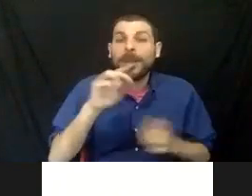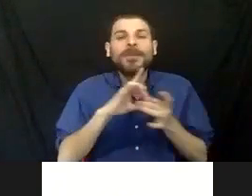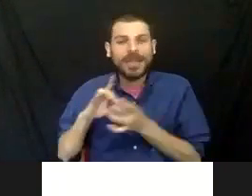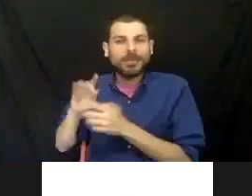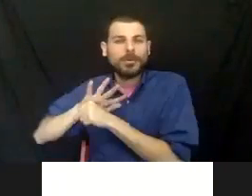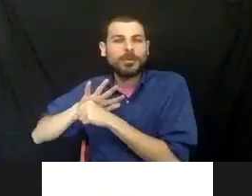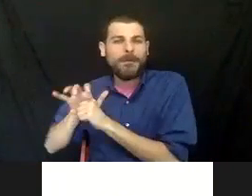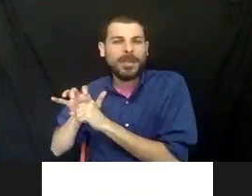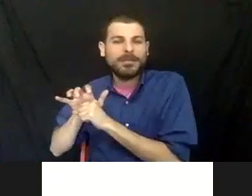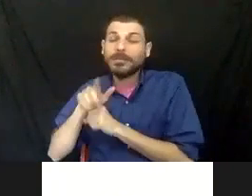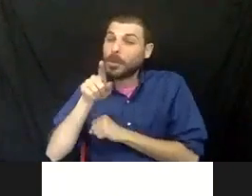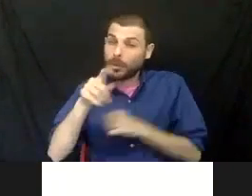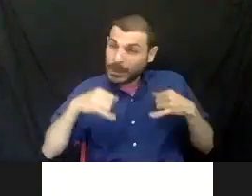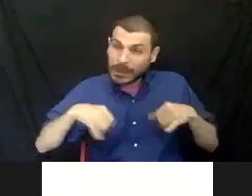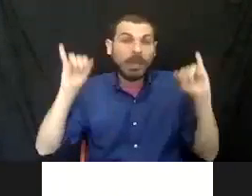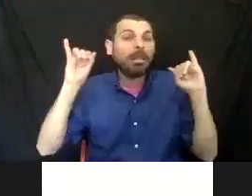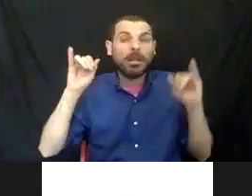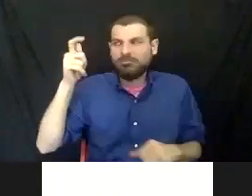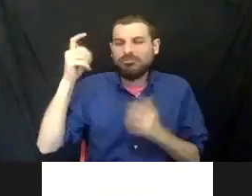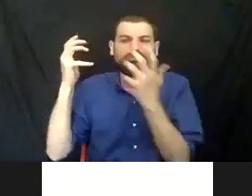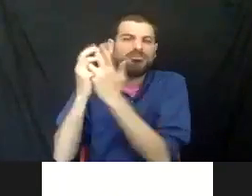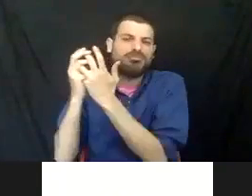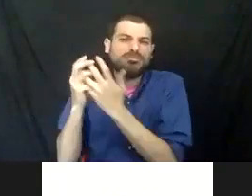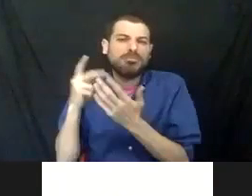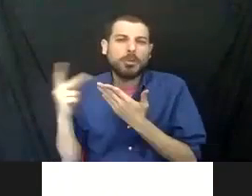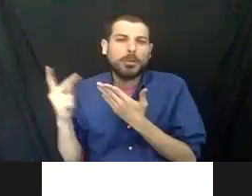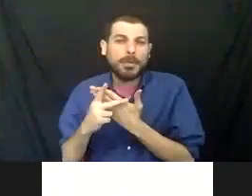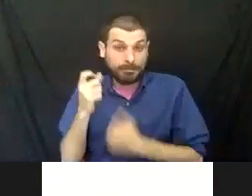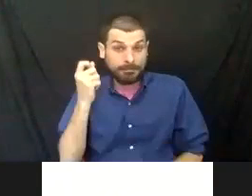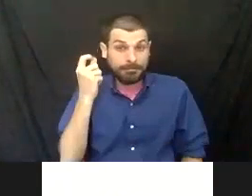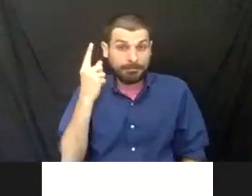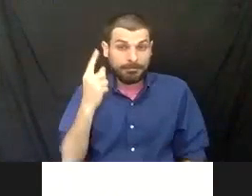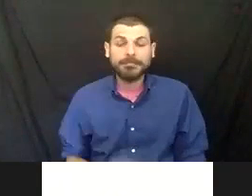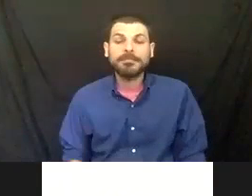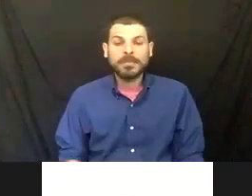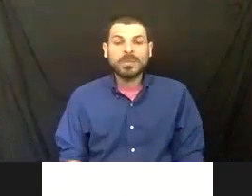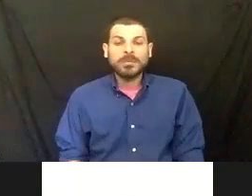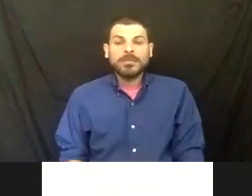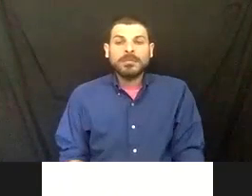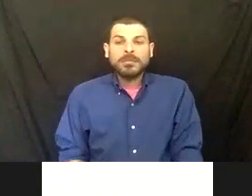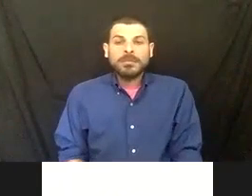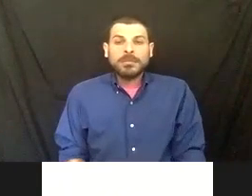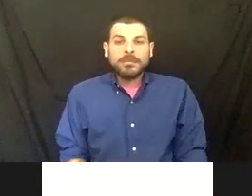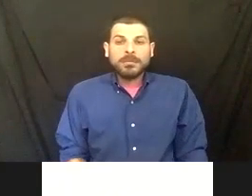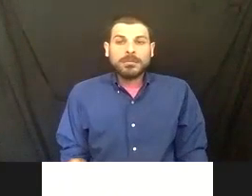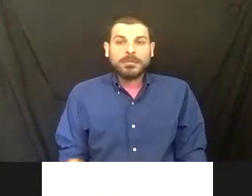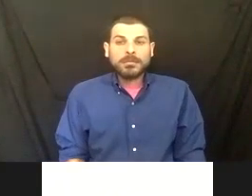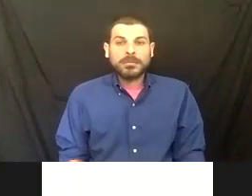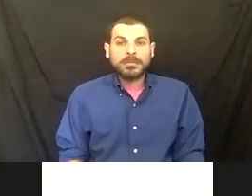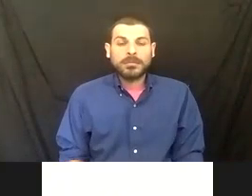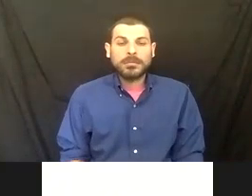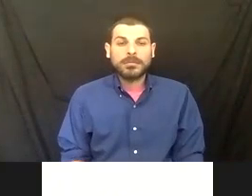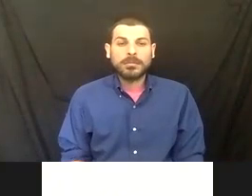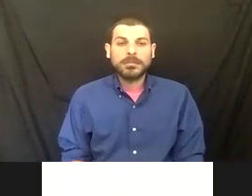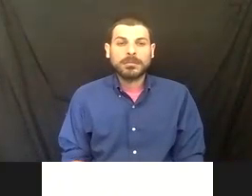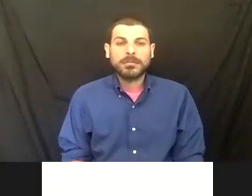reason. You would not have to go to work in violation of the governor's order. Okay. So I want to talk about regular